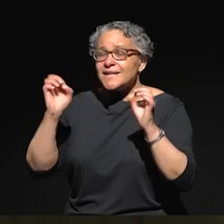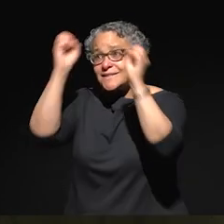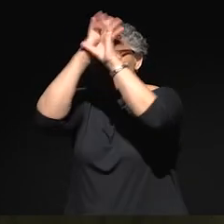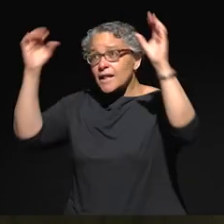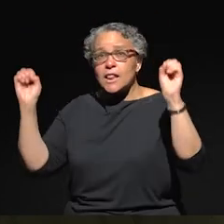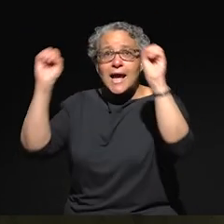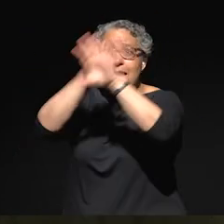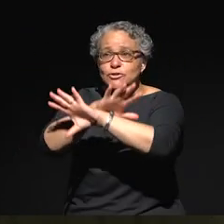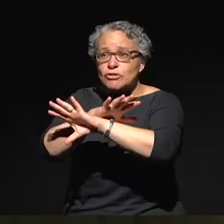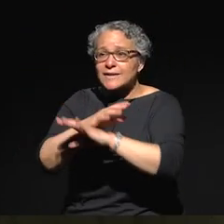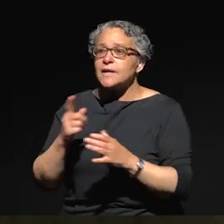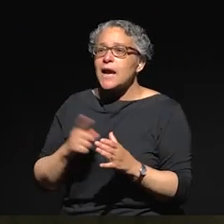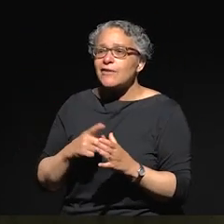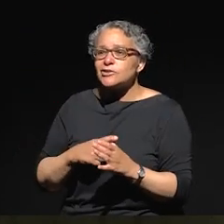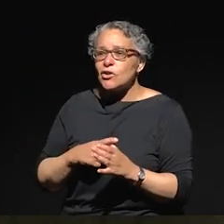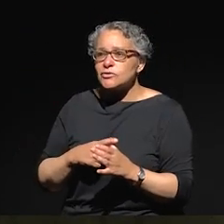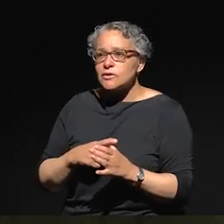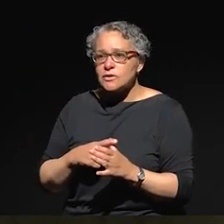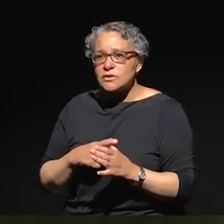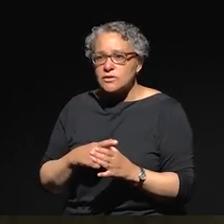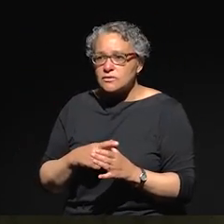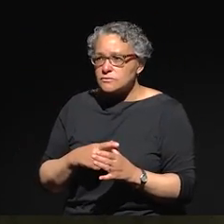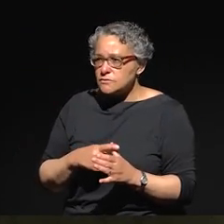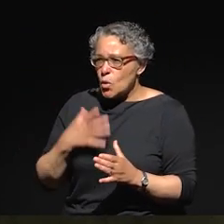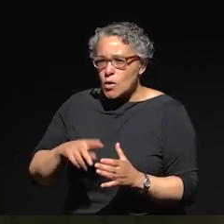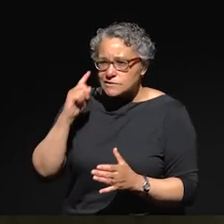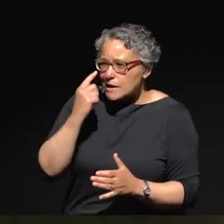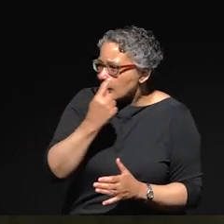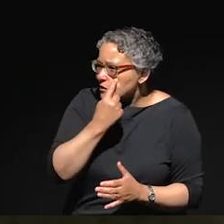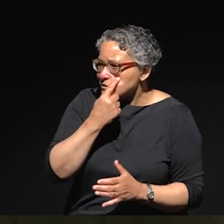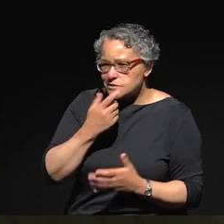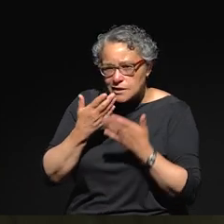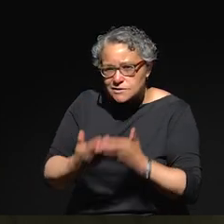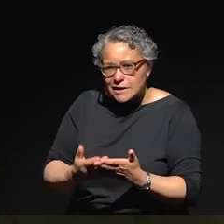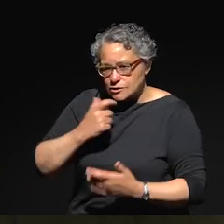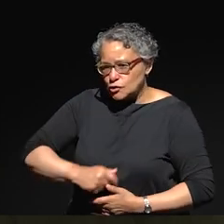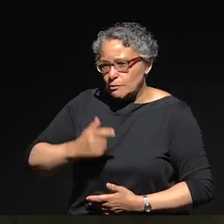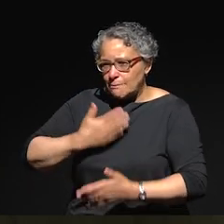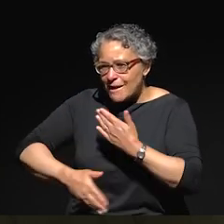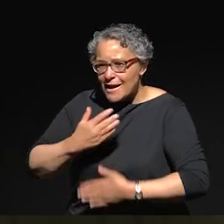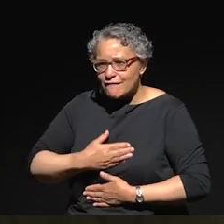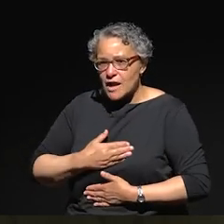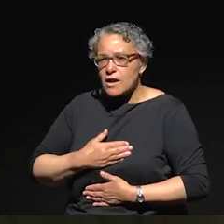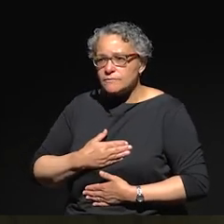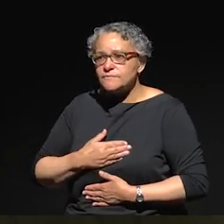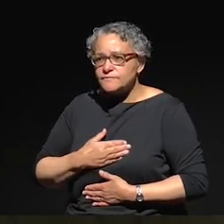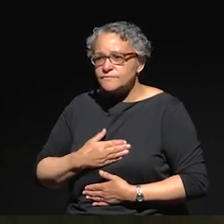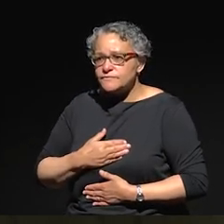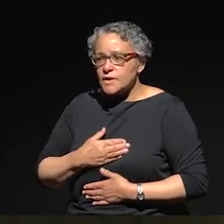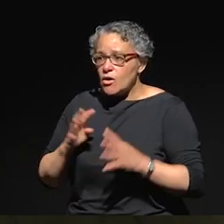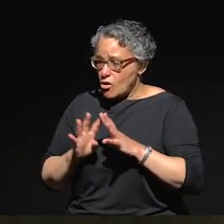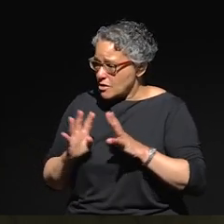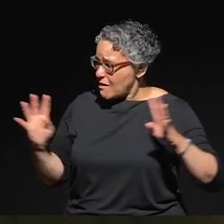concepts. Aristotle is the empiricist who studies nature and human behavior. And on either side, fanning out from them